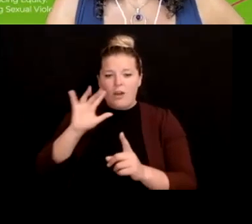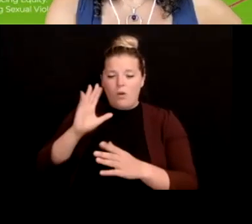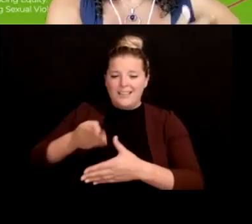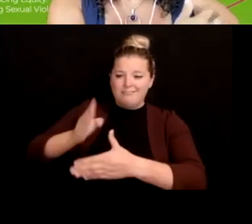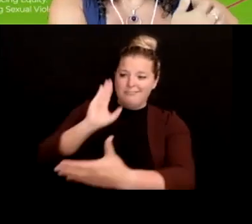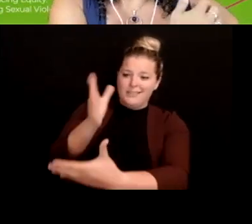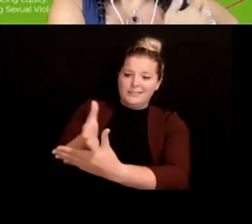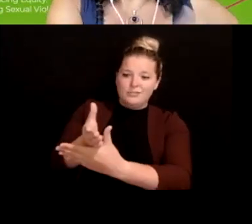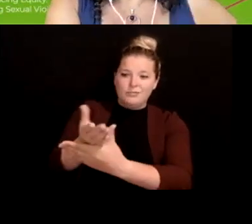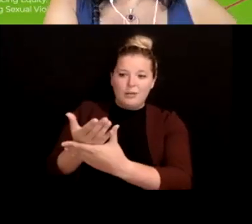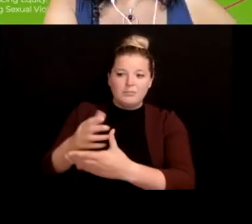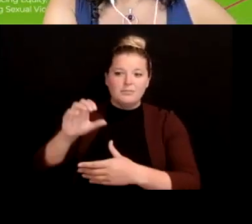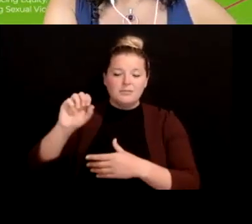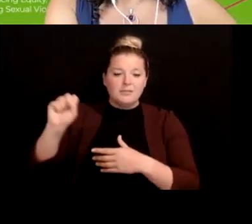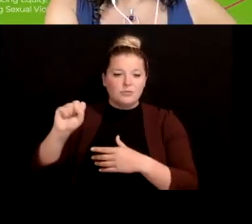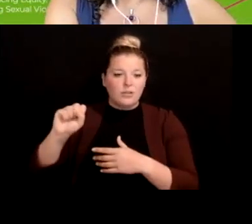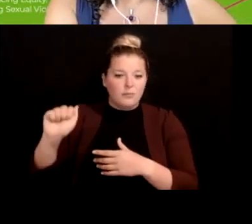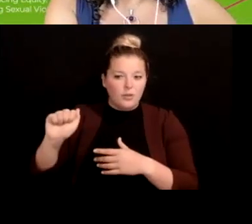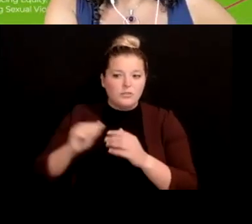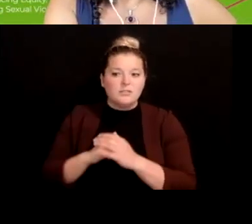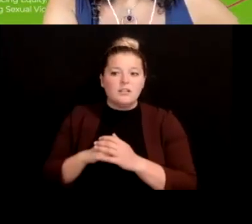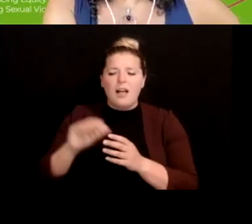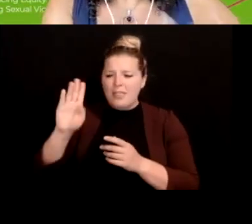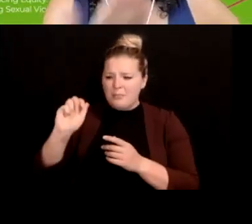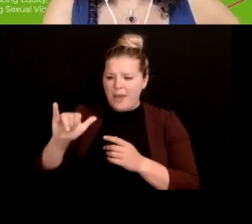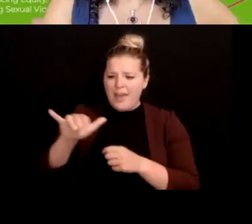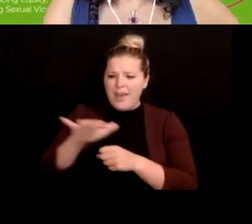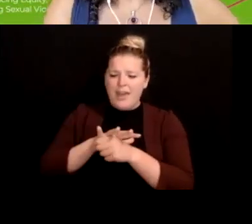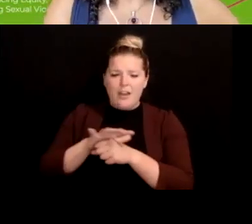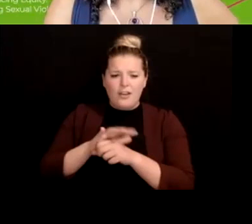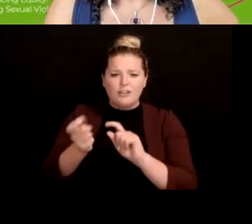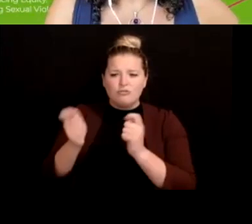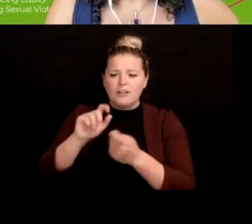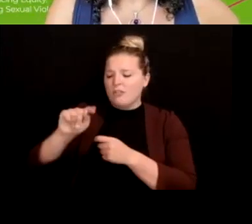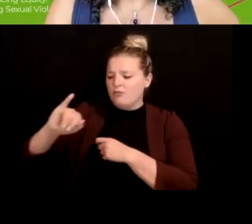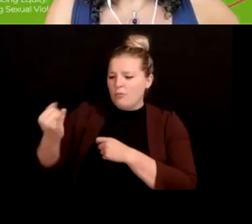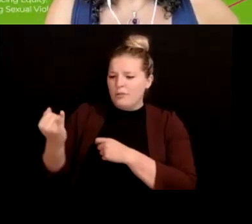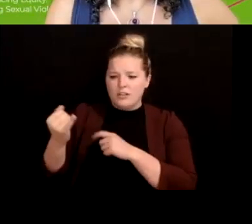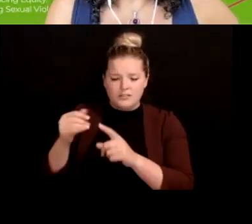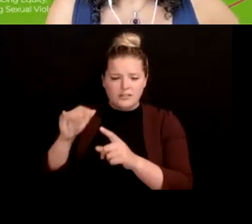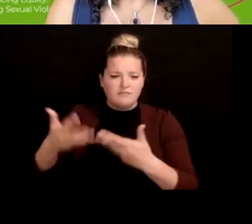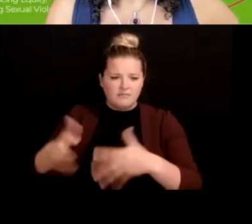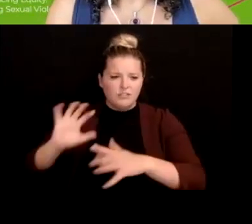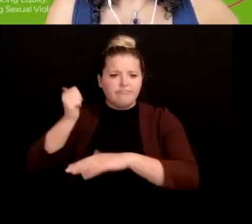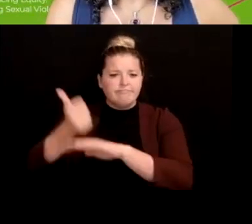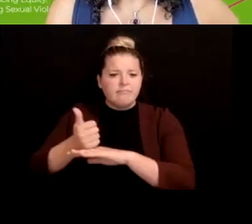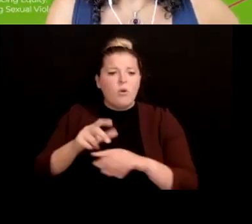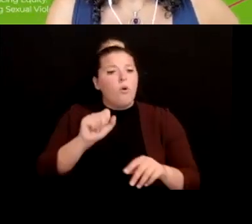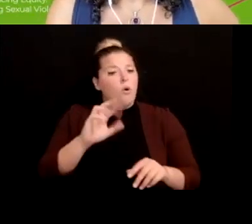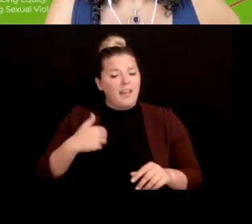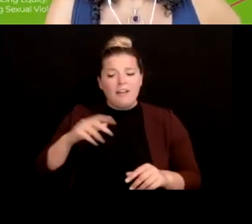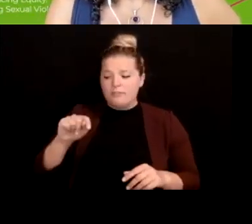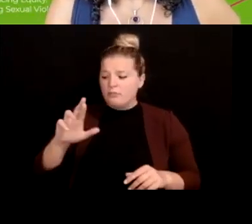like the Bay Area Transformative Justice Collective has done, whether it's the ideas that are available on the Transform Harm